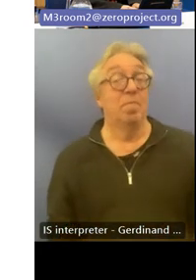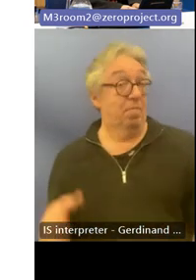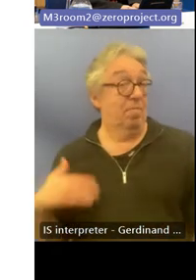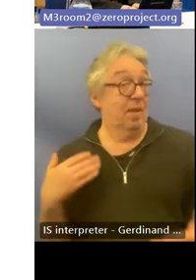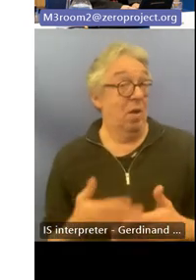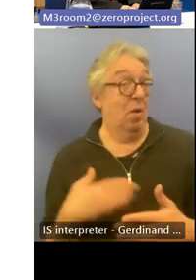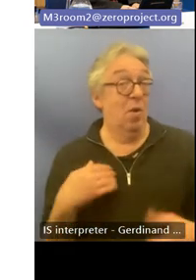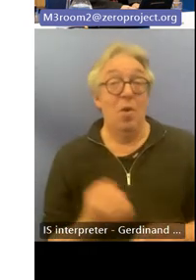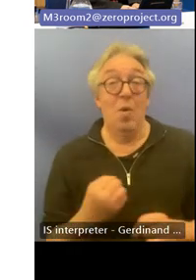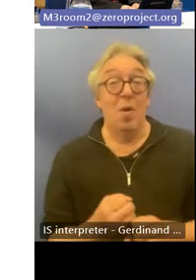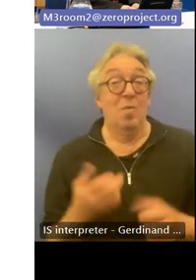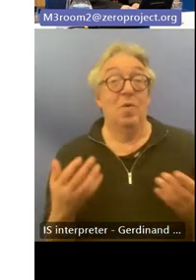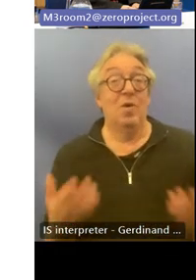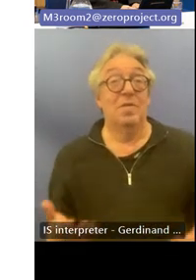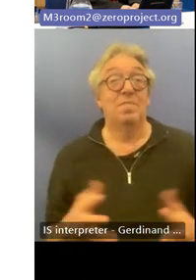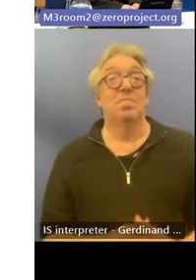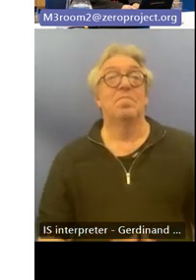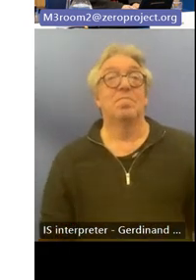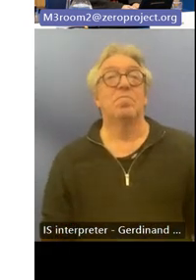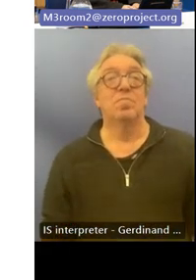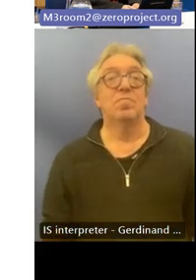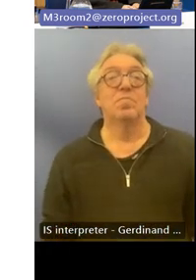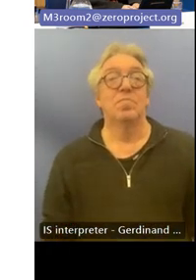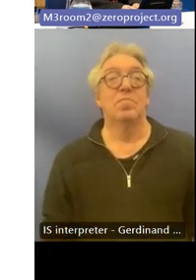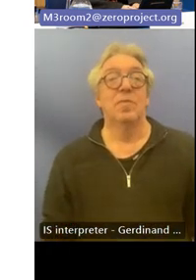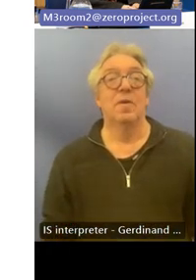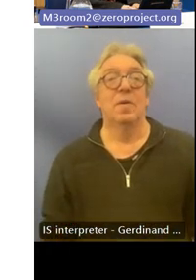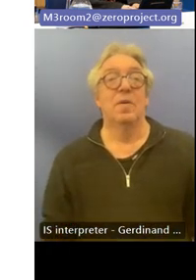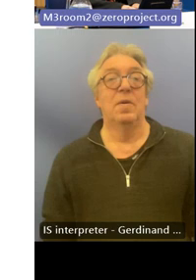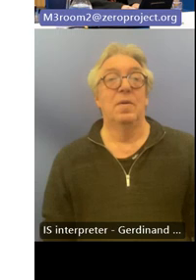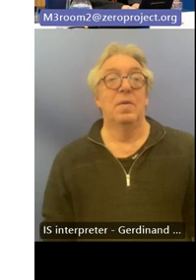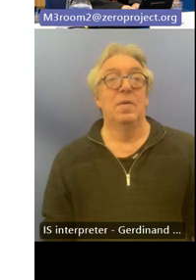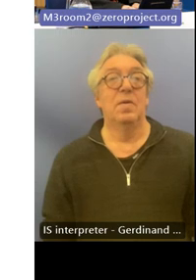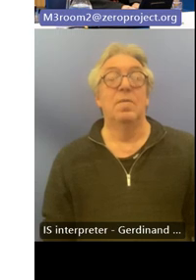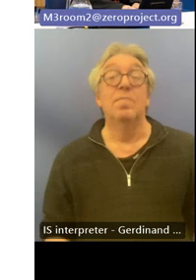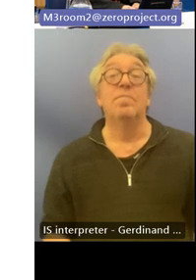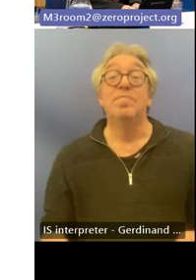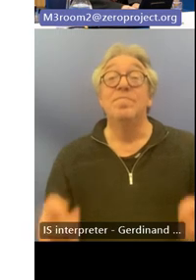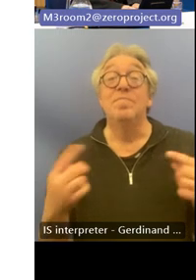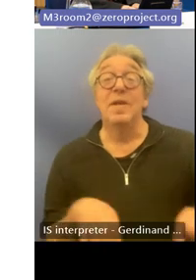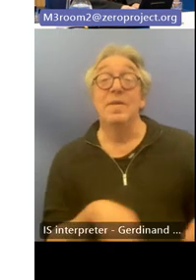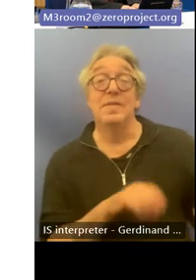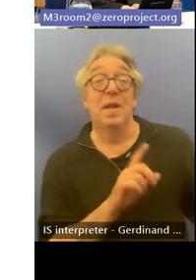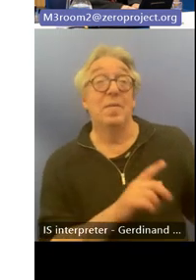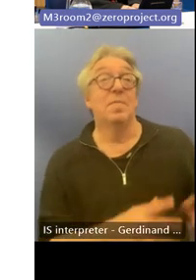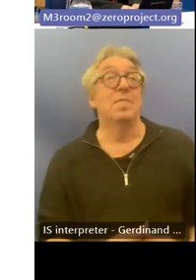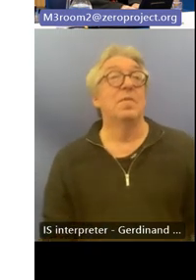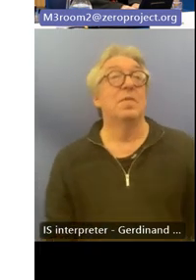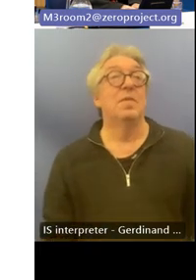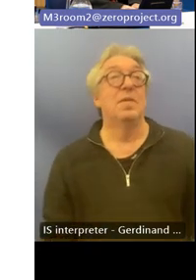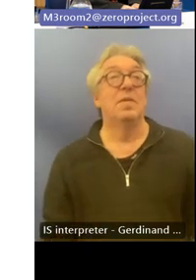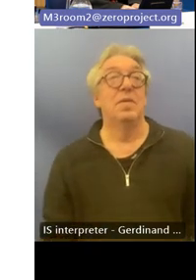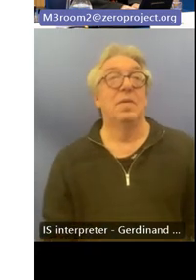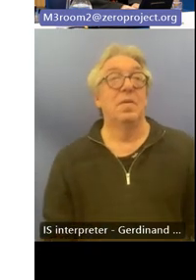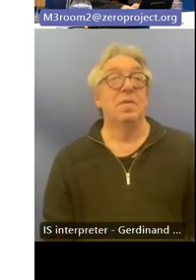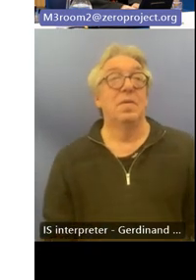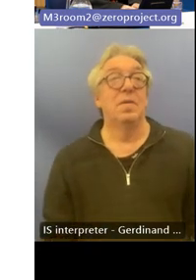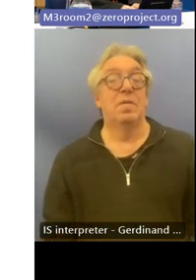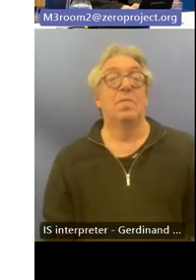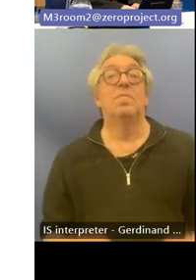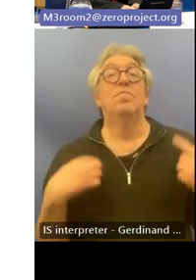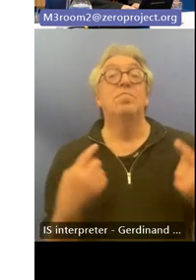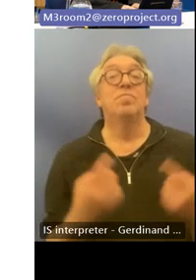solutions to address our concern. Next slide, I think. We developed our